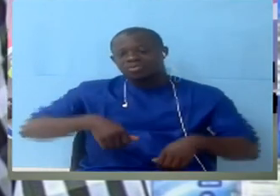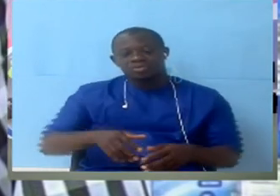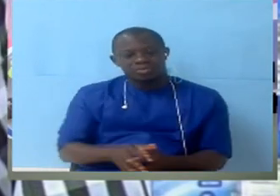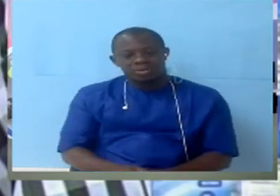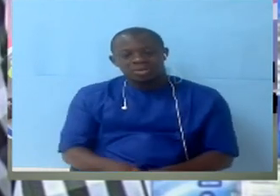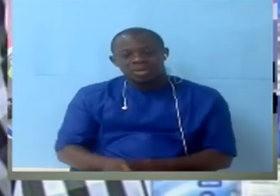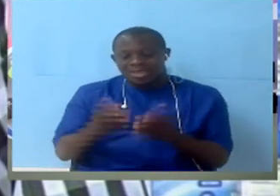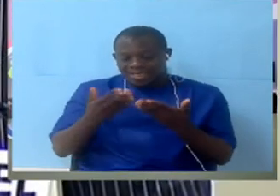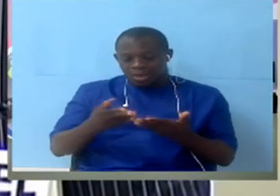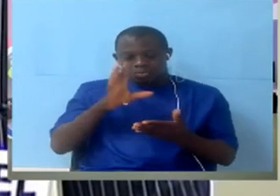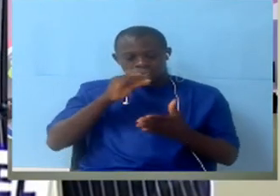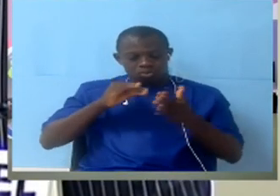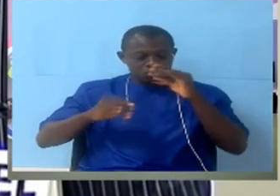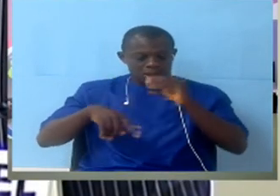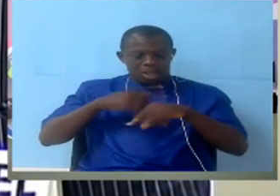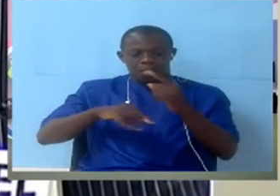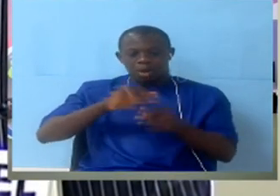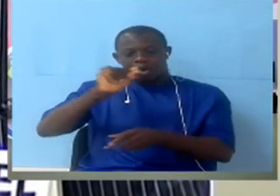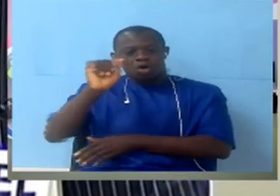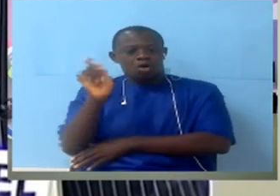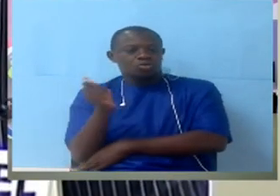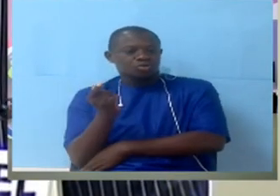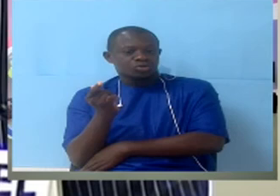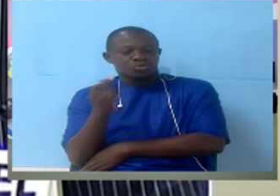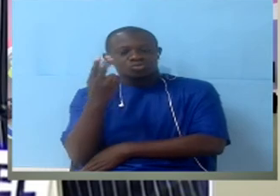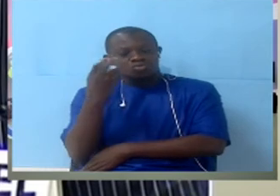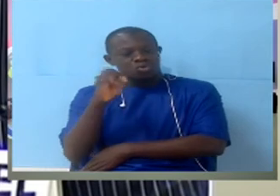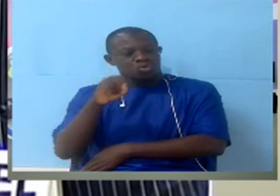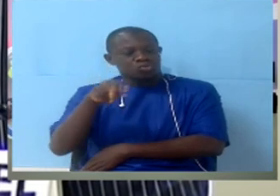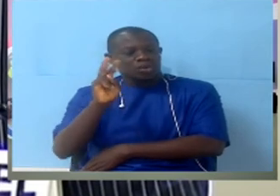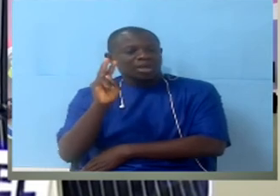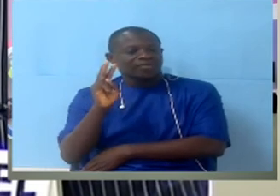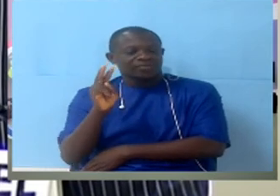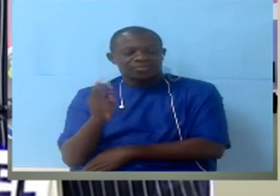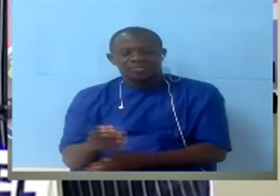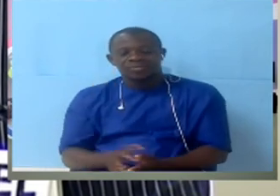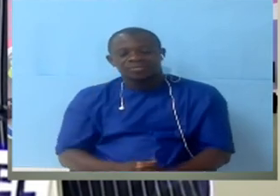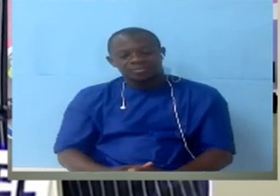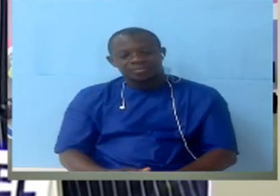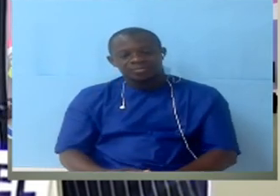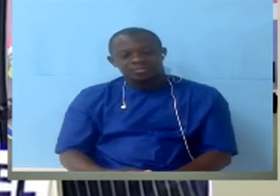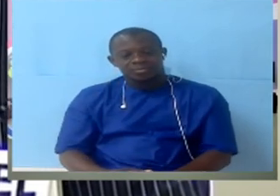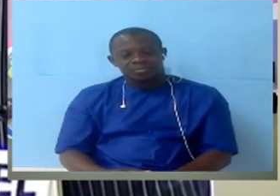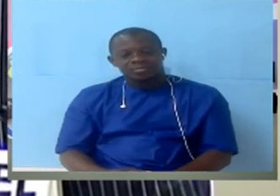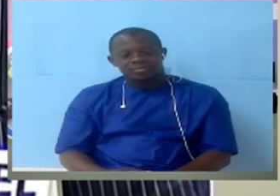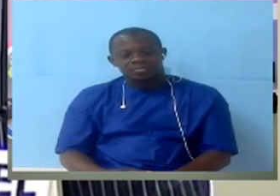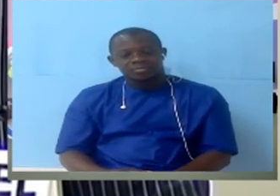We are talking about August 2012. Same August